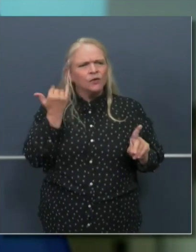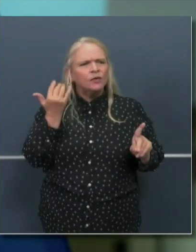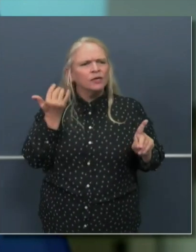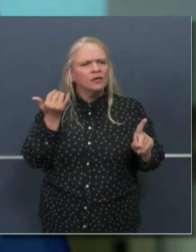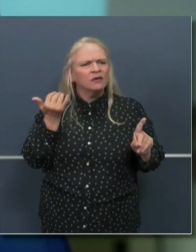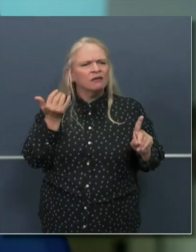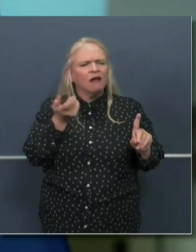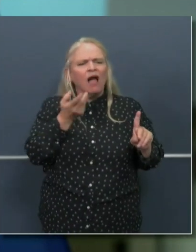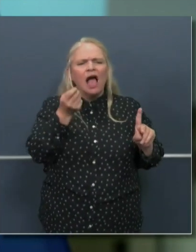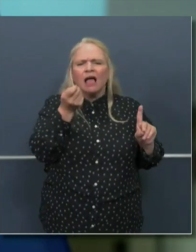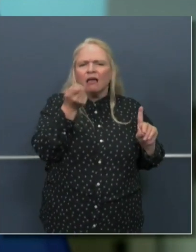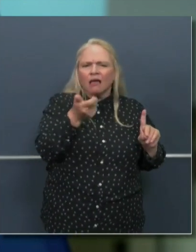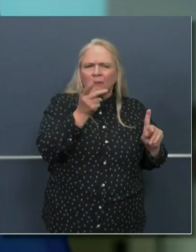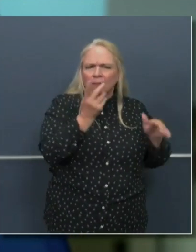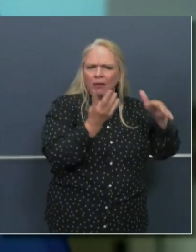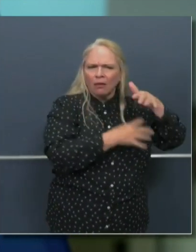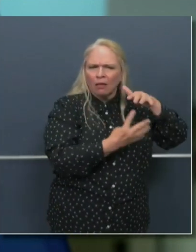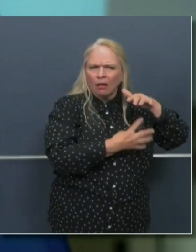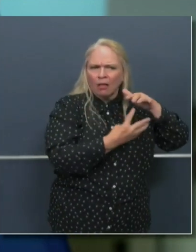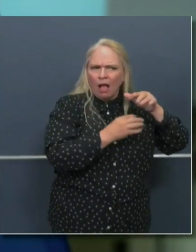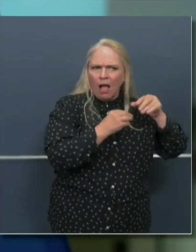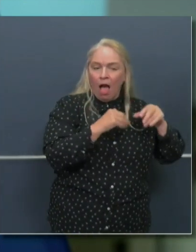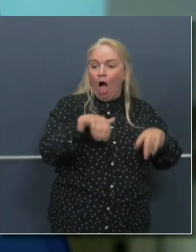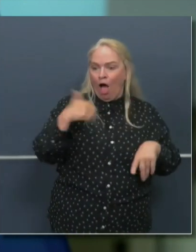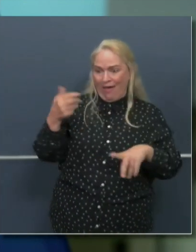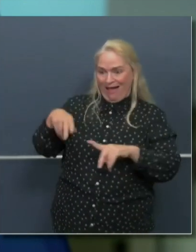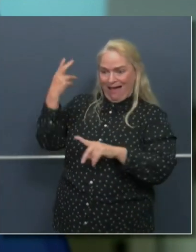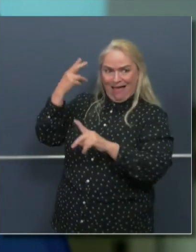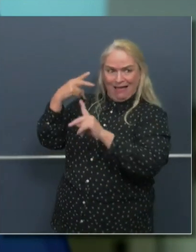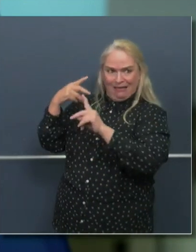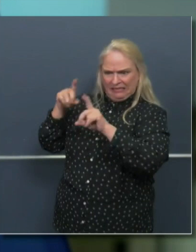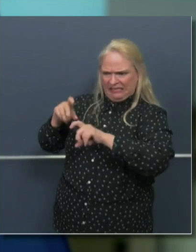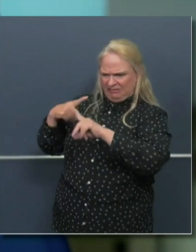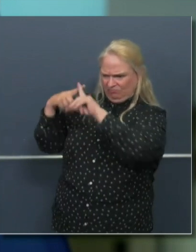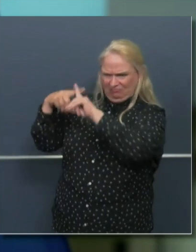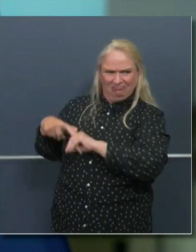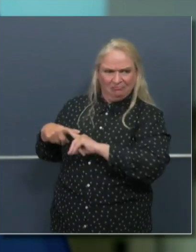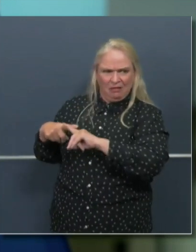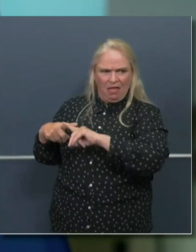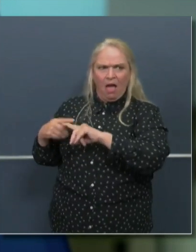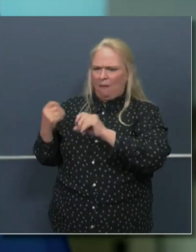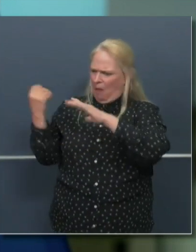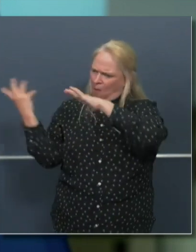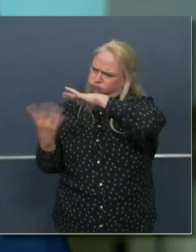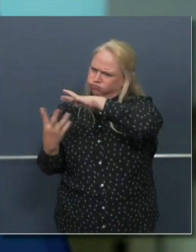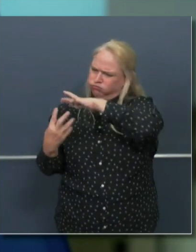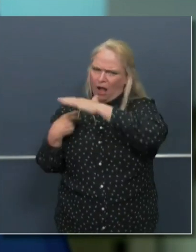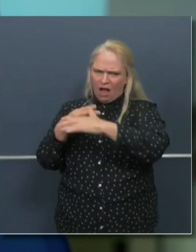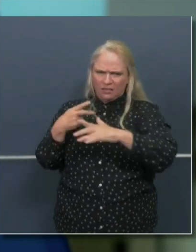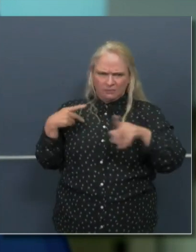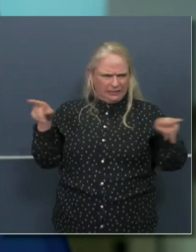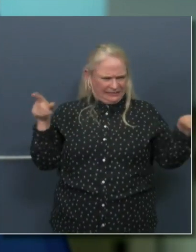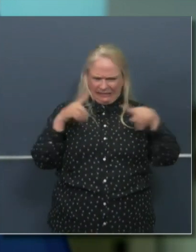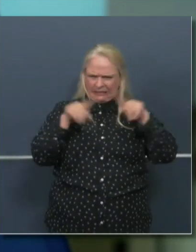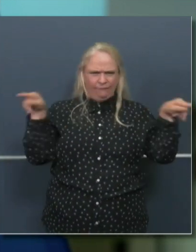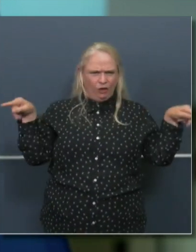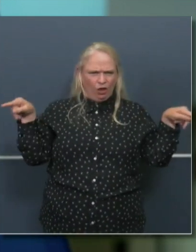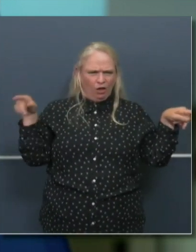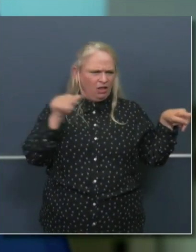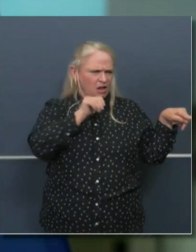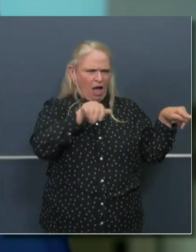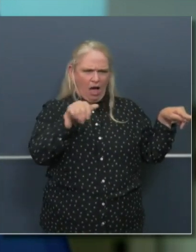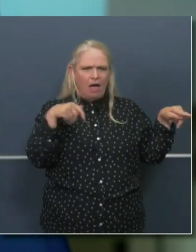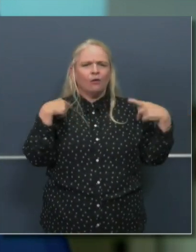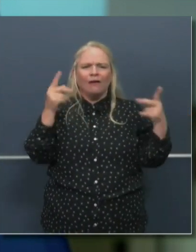may want to define them, we've defined those 4 categories as the areas of most concern. I will say, full disclosure, if you look more